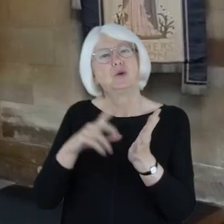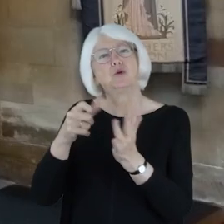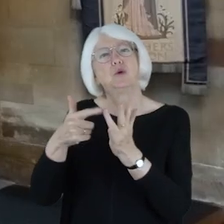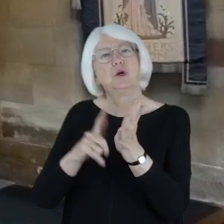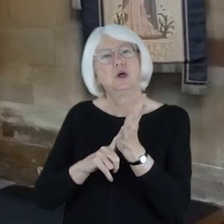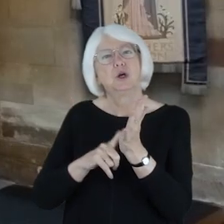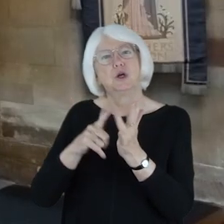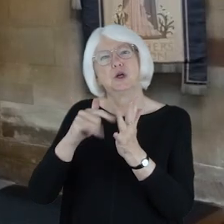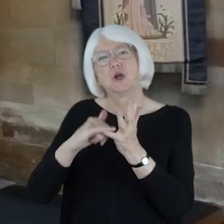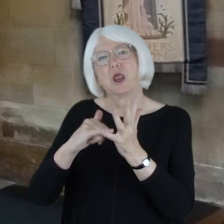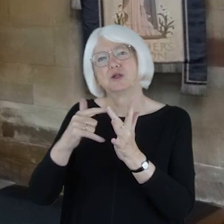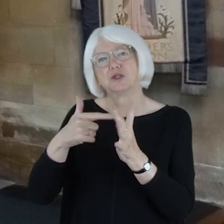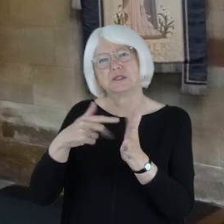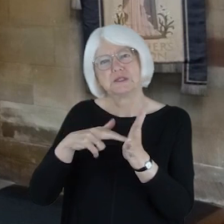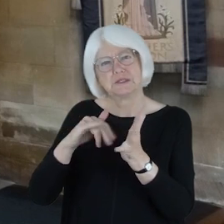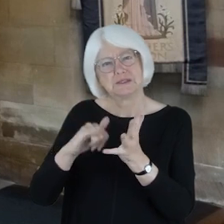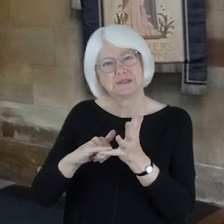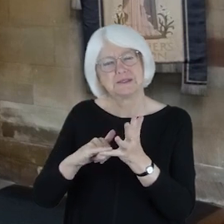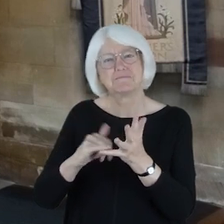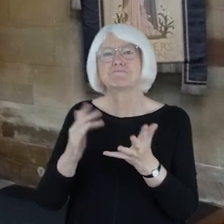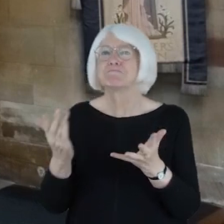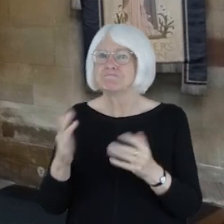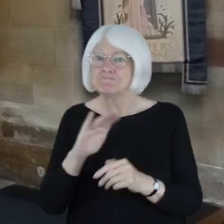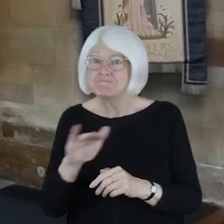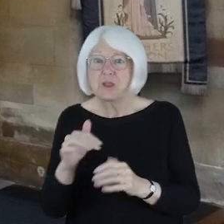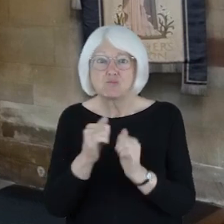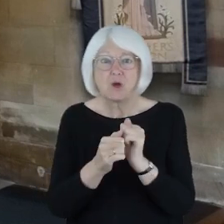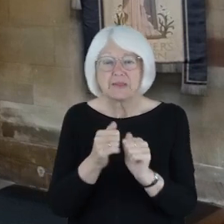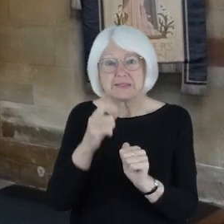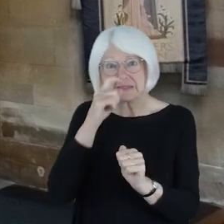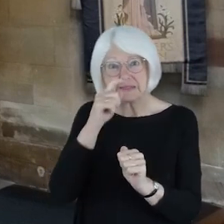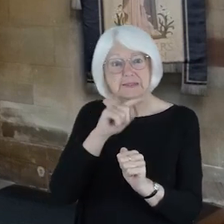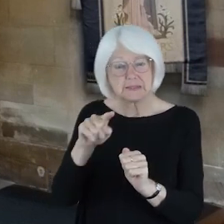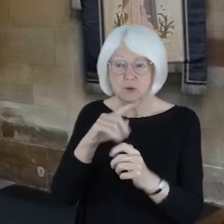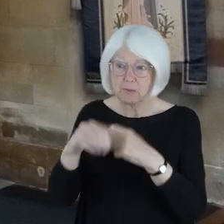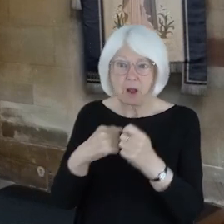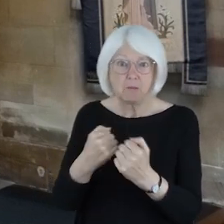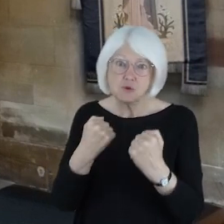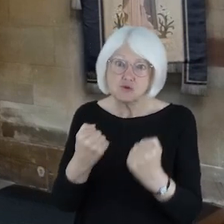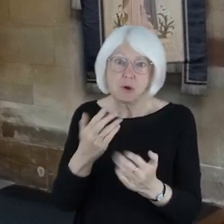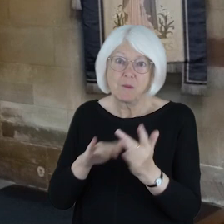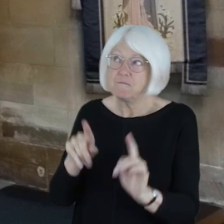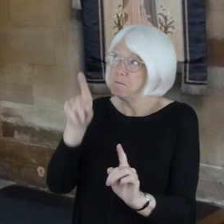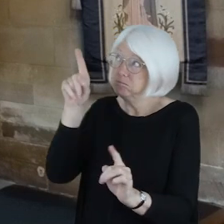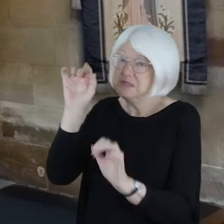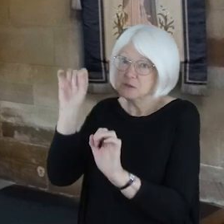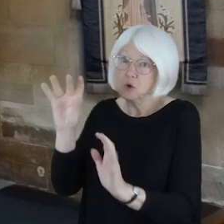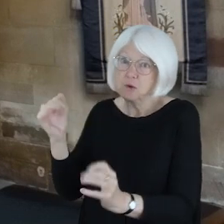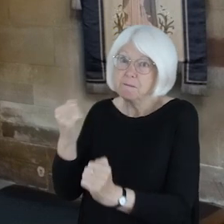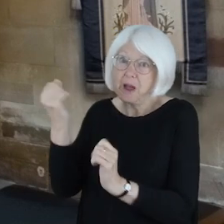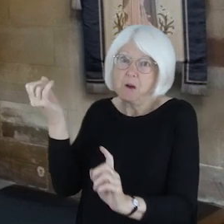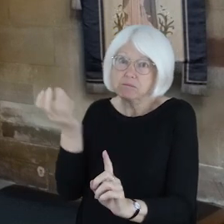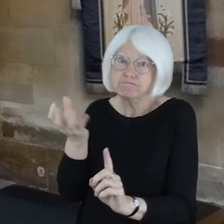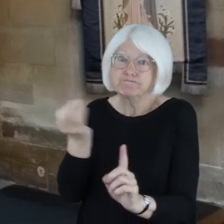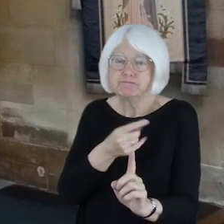Brothers and sisters, may you be made strong with all the strength that comes from his glorious power, and may you be prepared